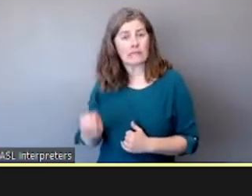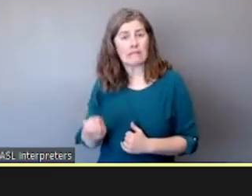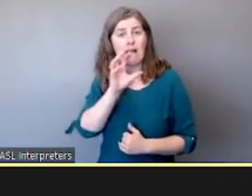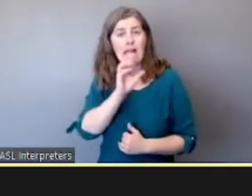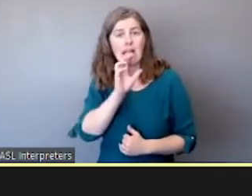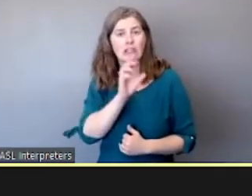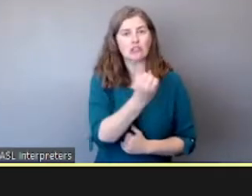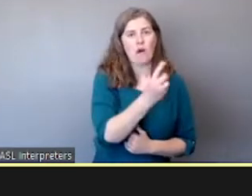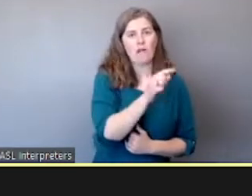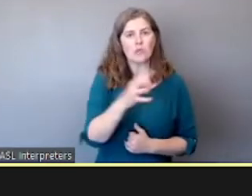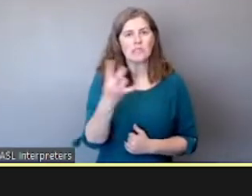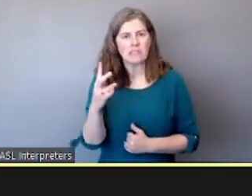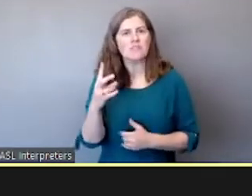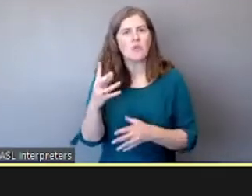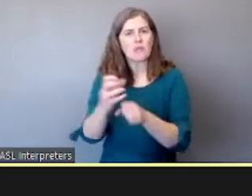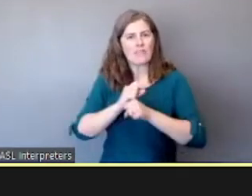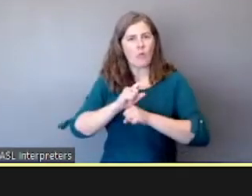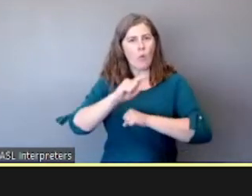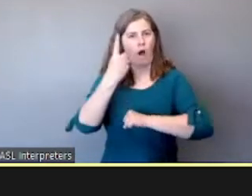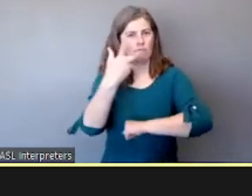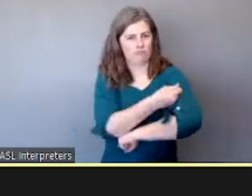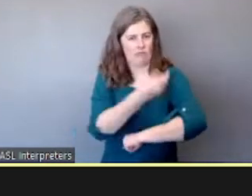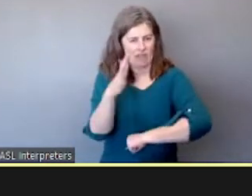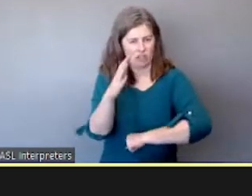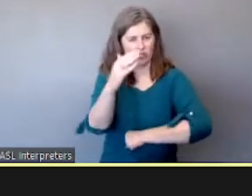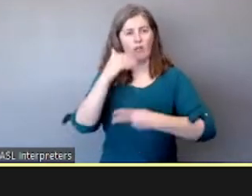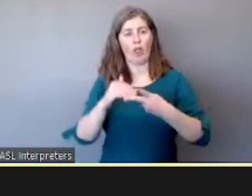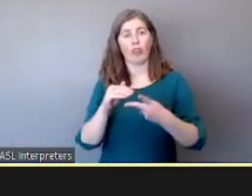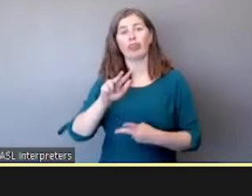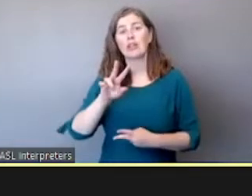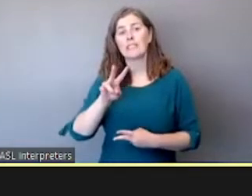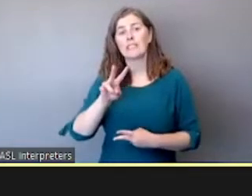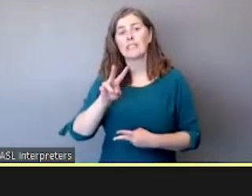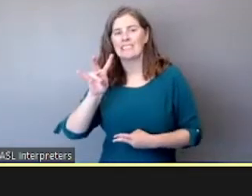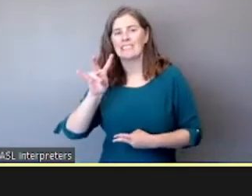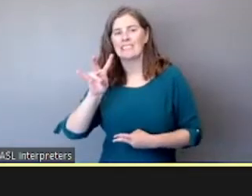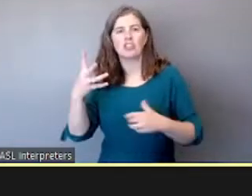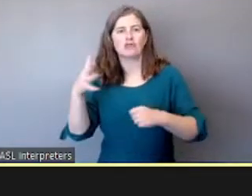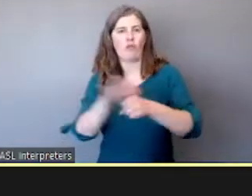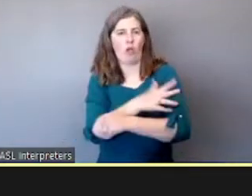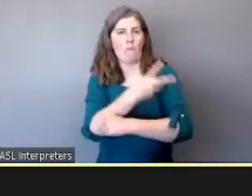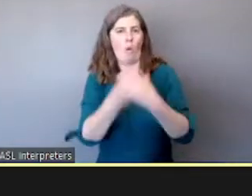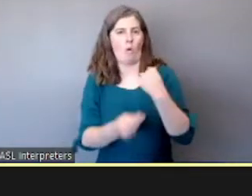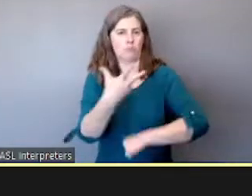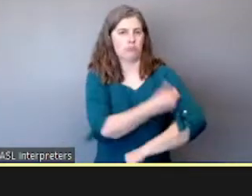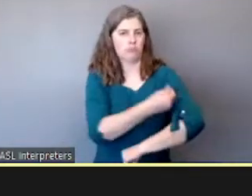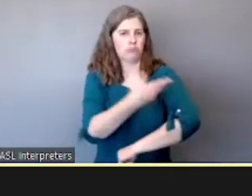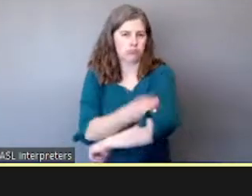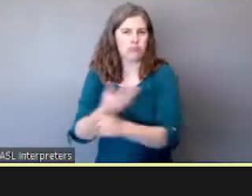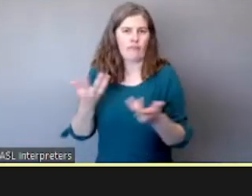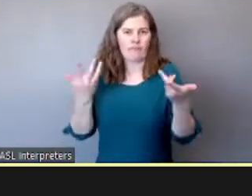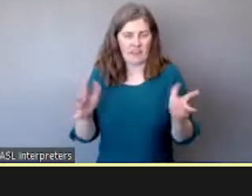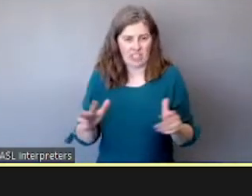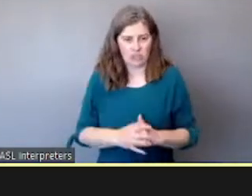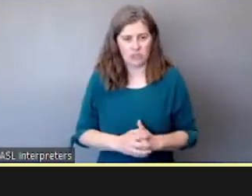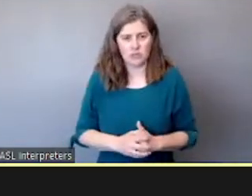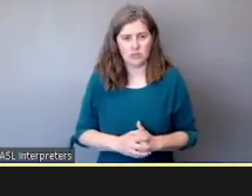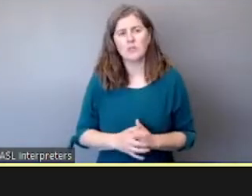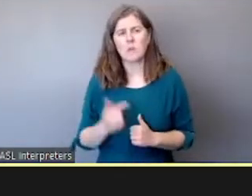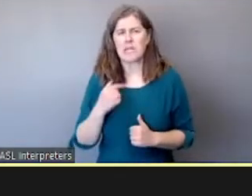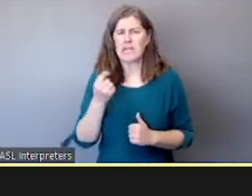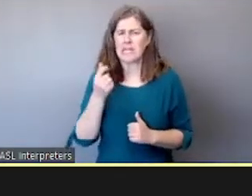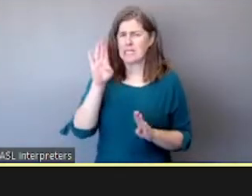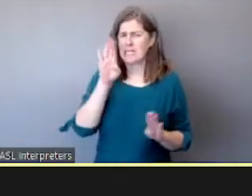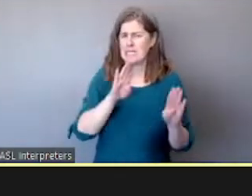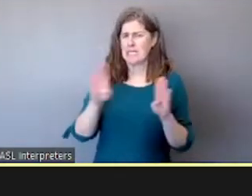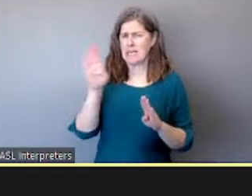at least a first shot, and then 37.7% of New Mexicans who are fully vaccinated. We are a little bit worried about